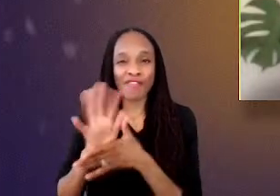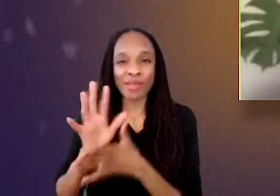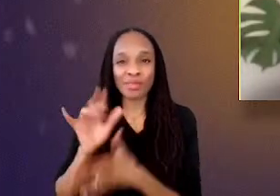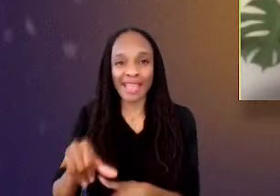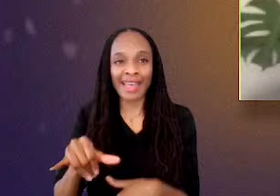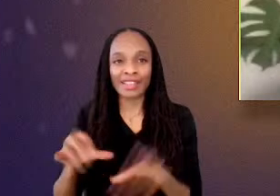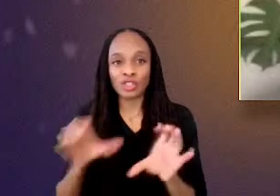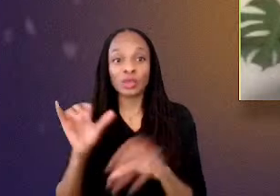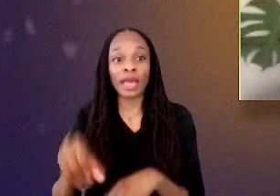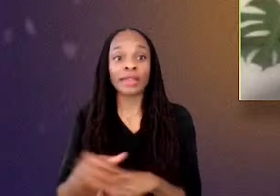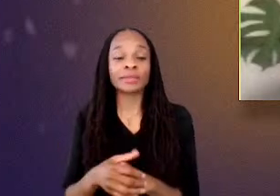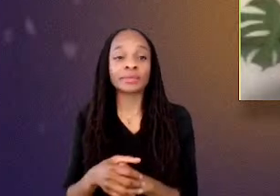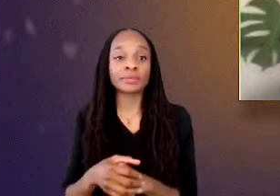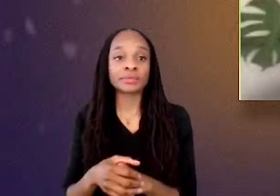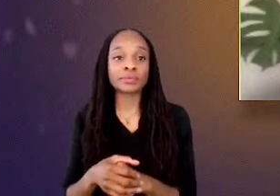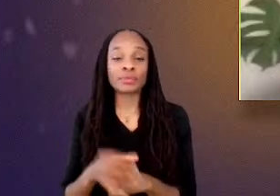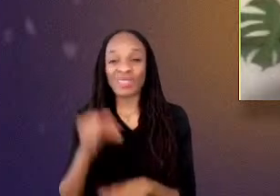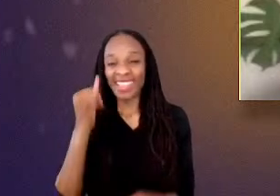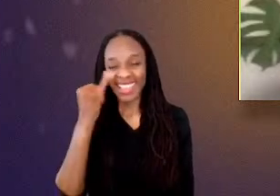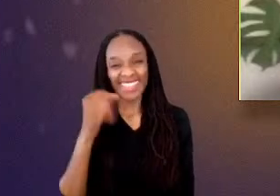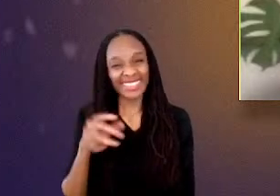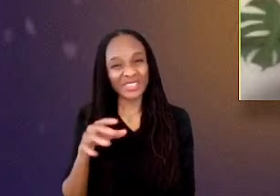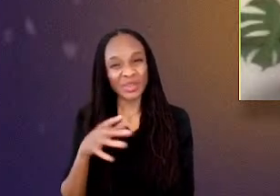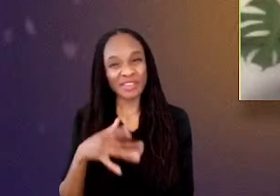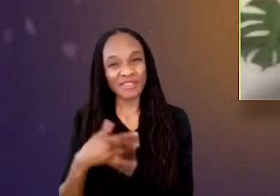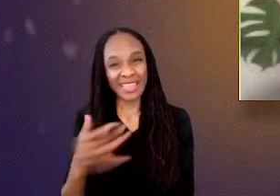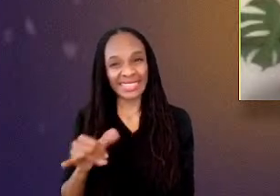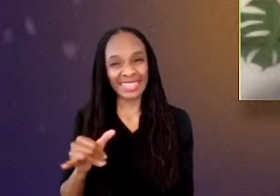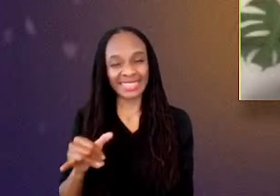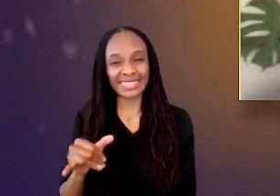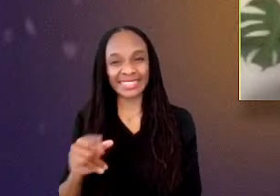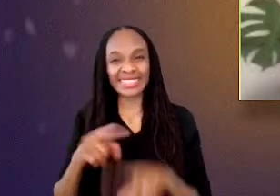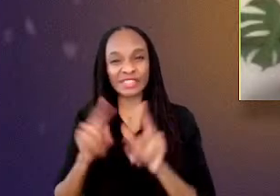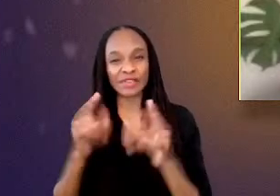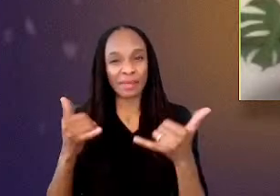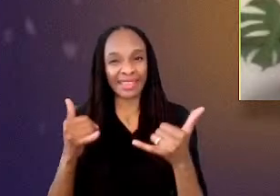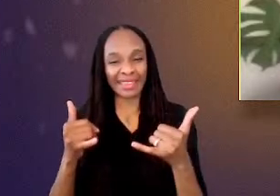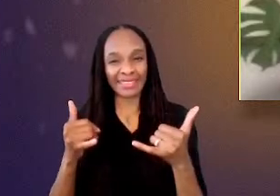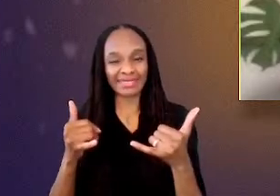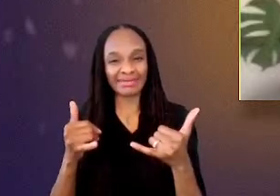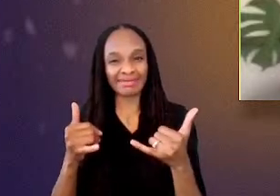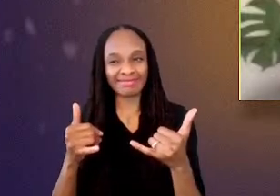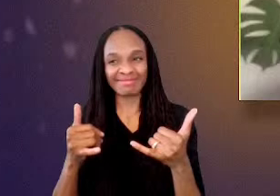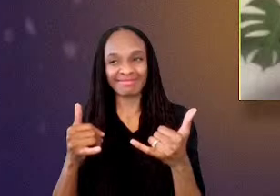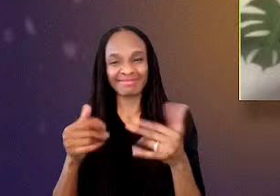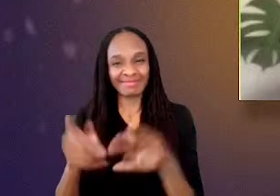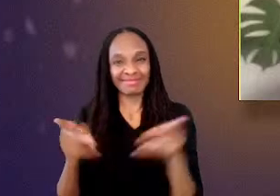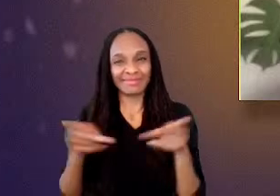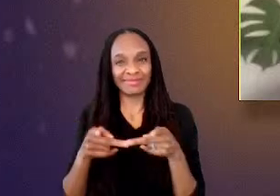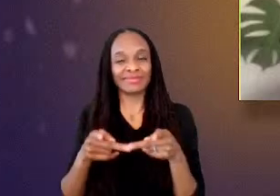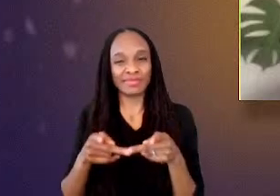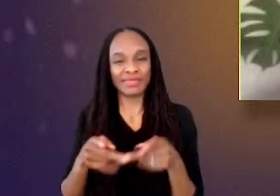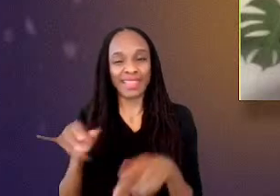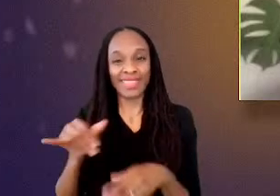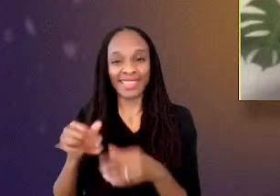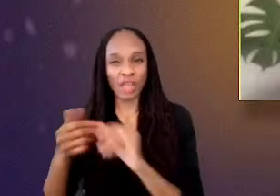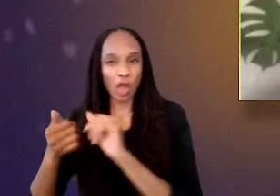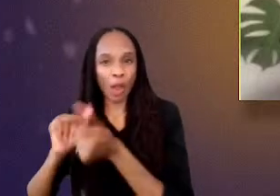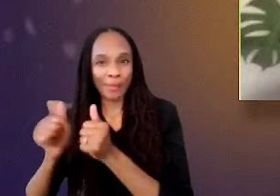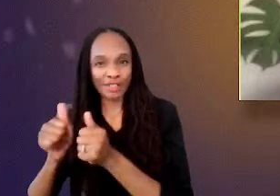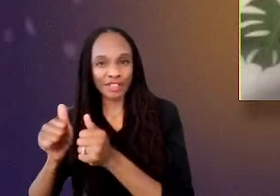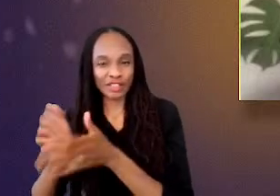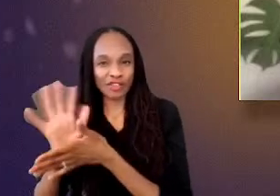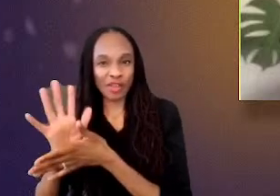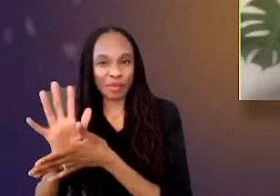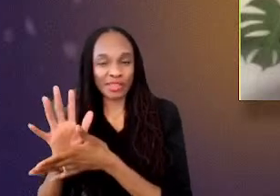do that, and so it feels like a very different playing field. And like, there's this like, and almost like the competition films are like our little